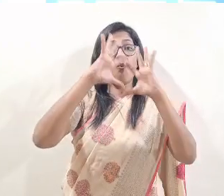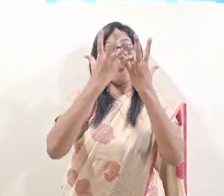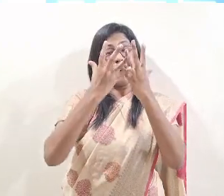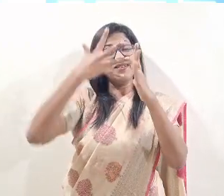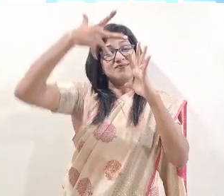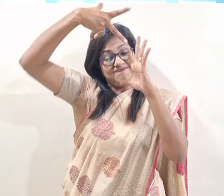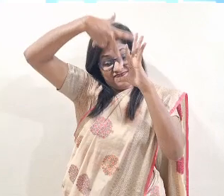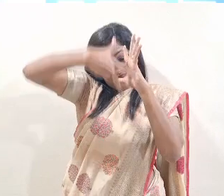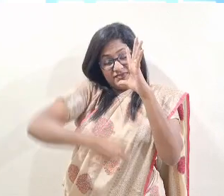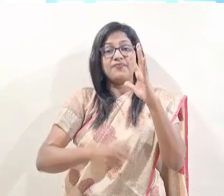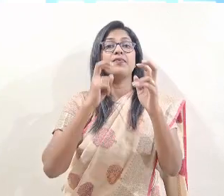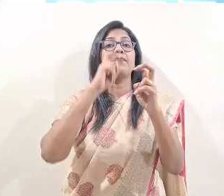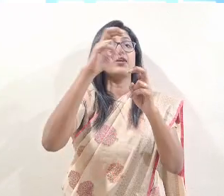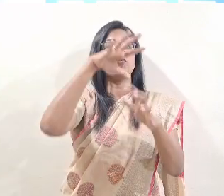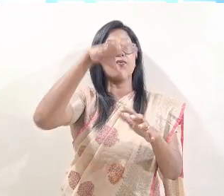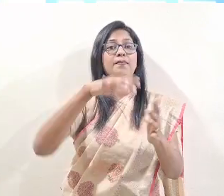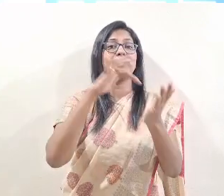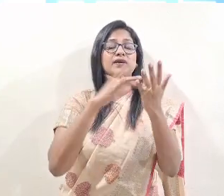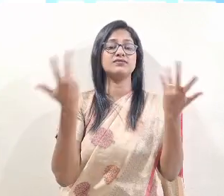in the world?